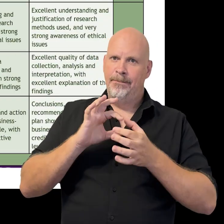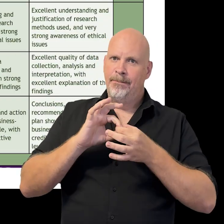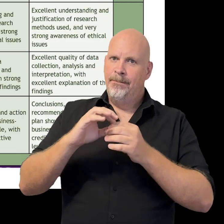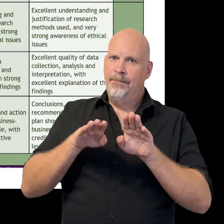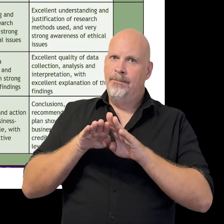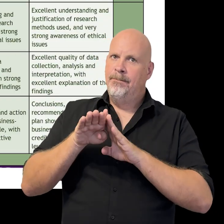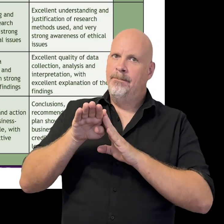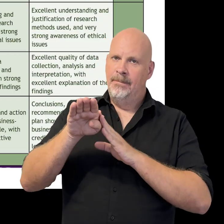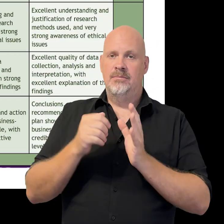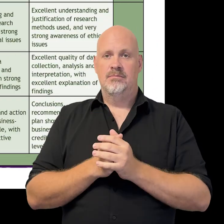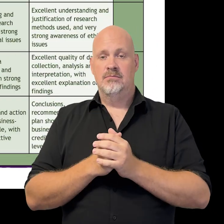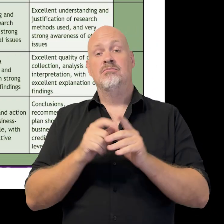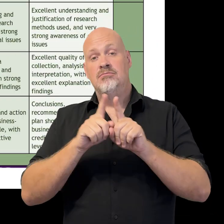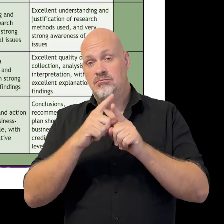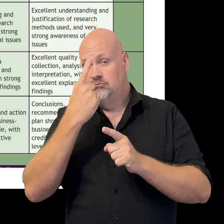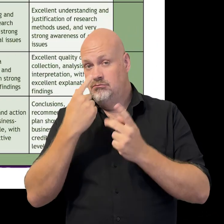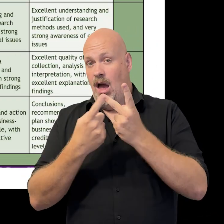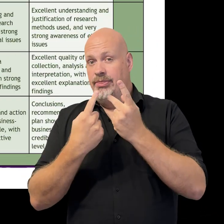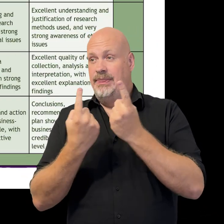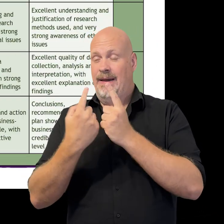effective report.